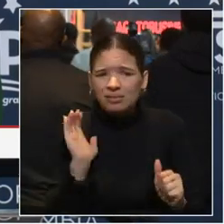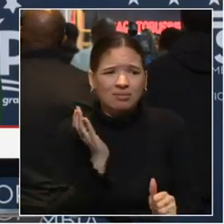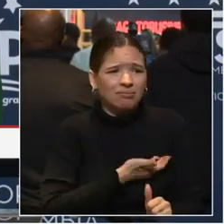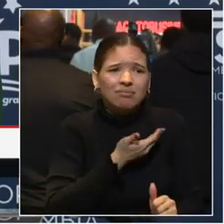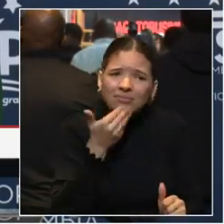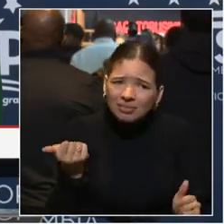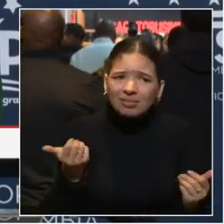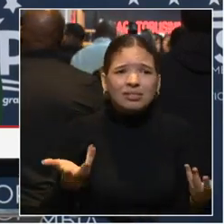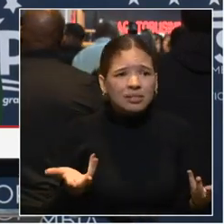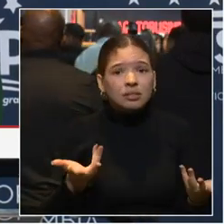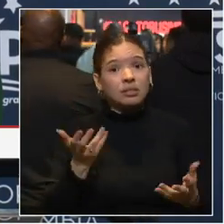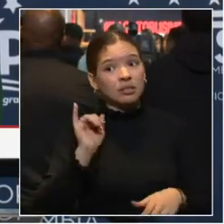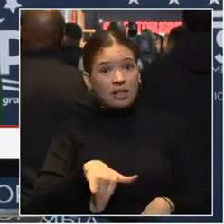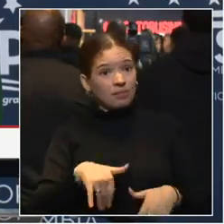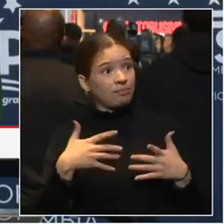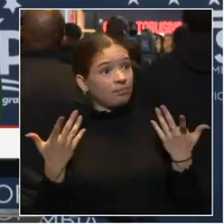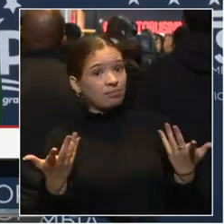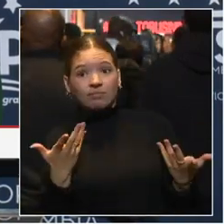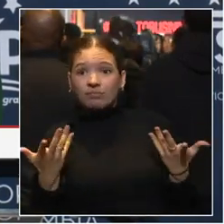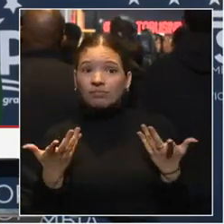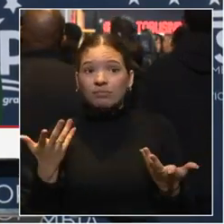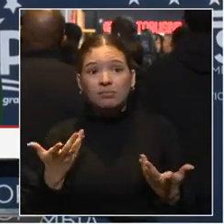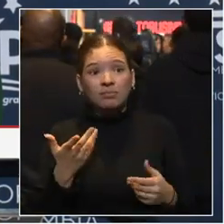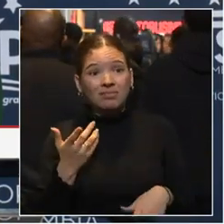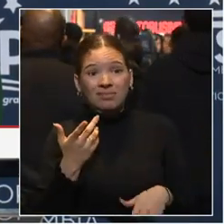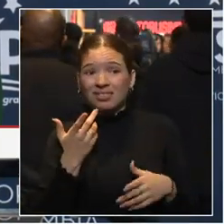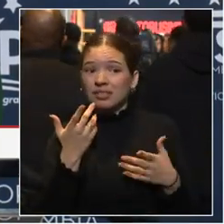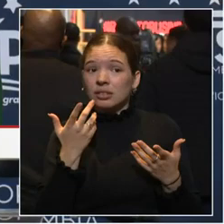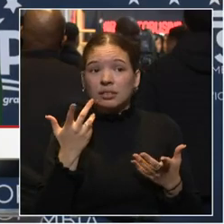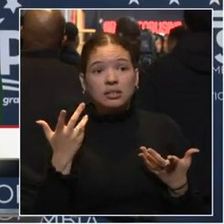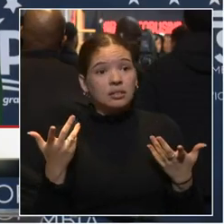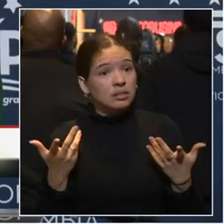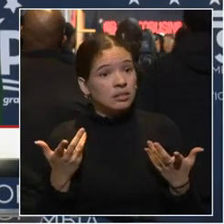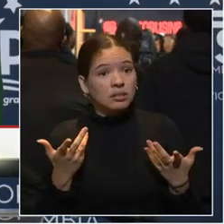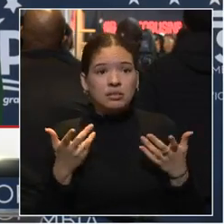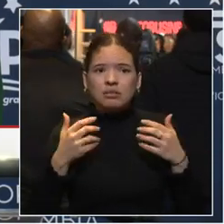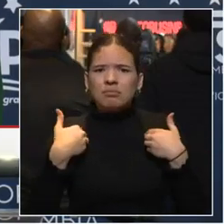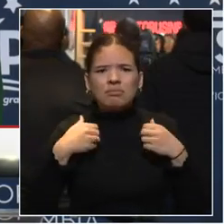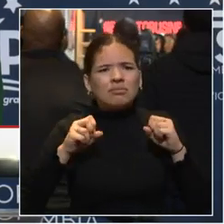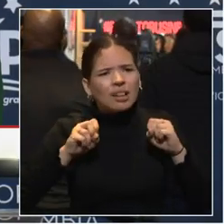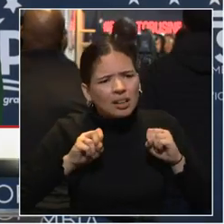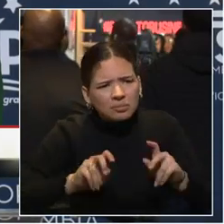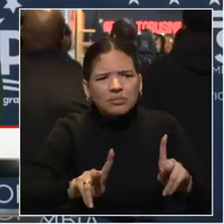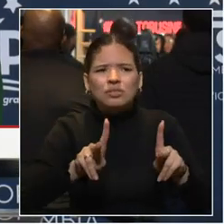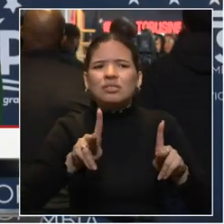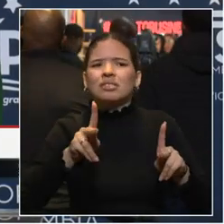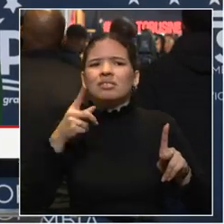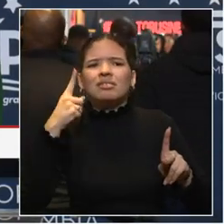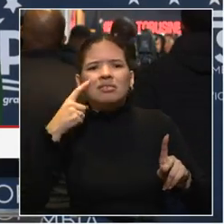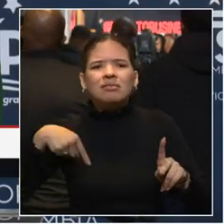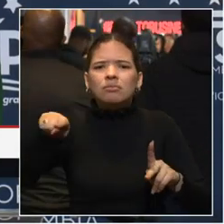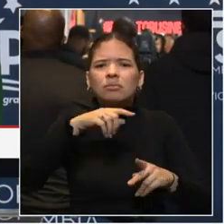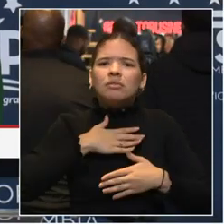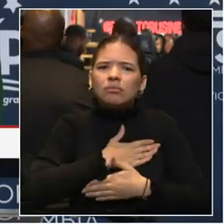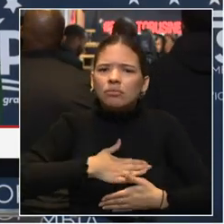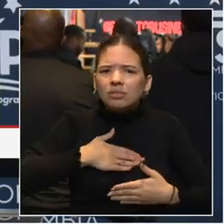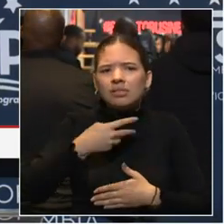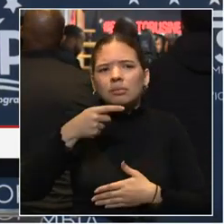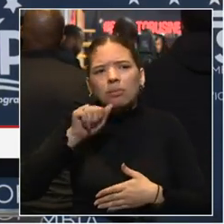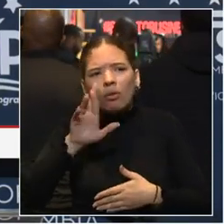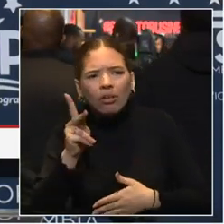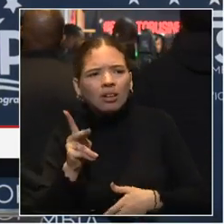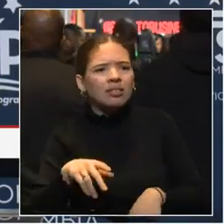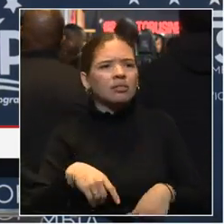have thousands of opportunities for parks and recreation. And I see Cora wants to make sure that I mention that